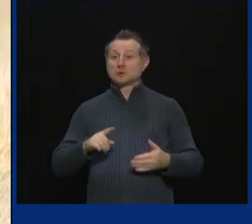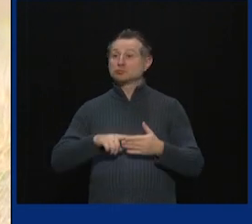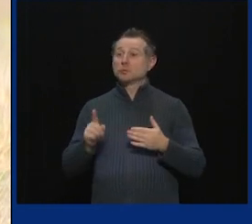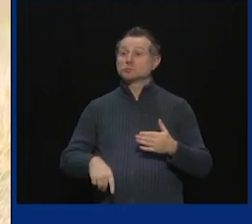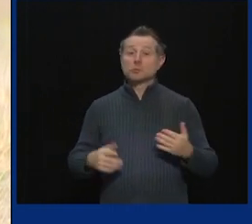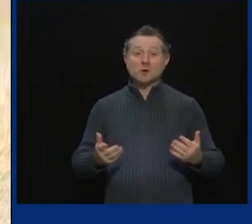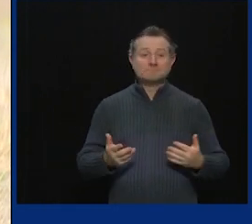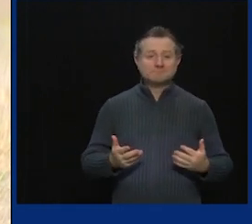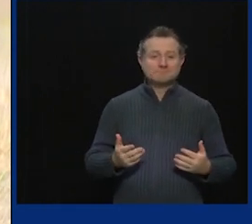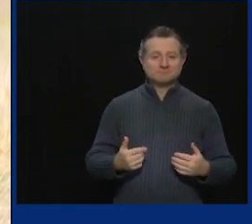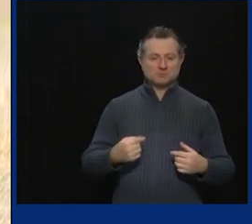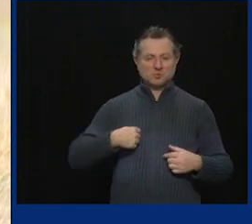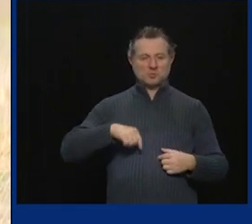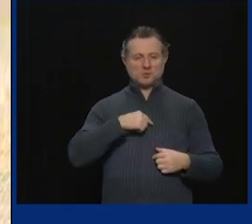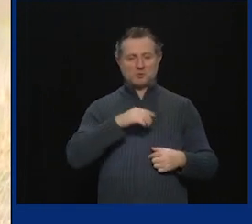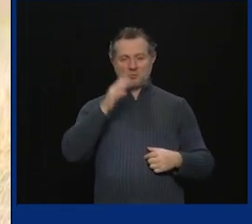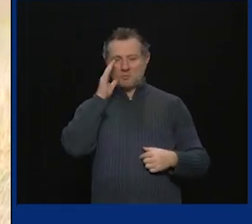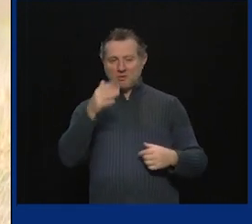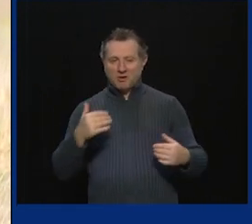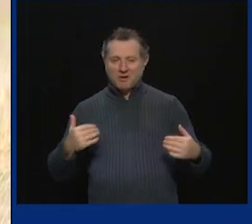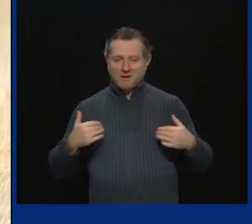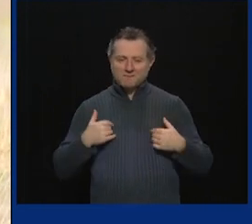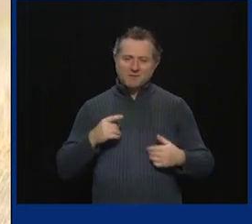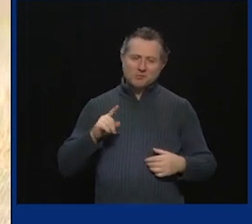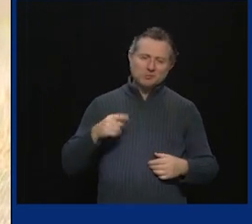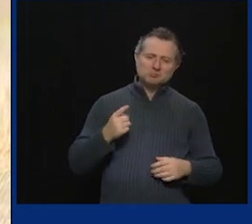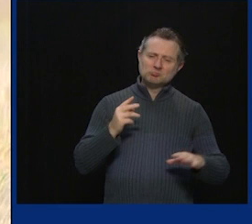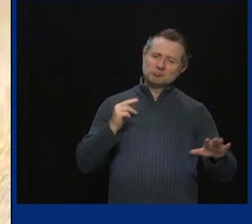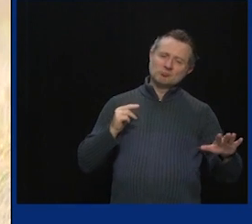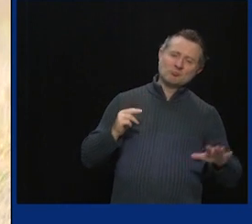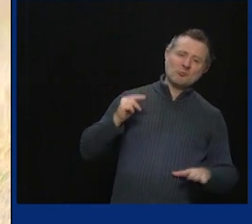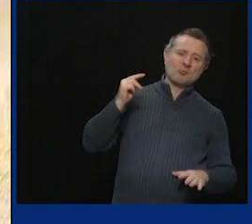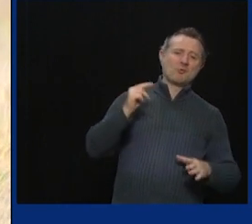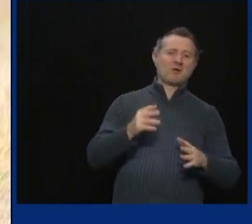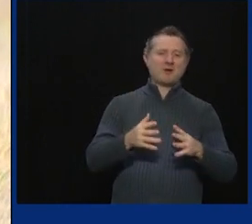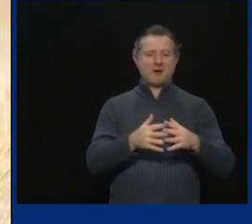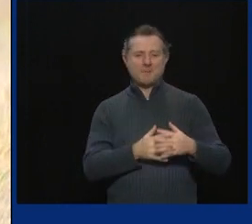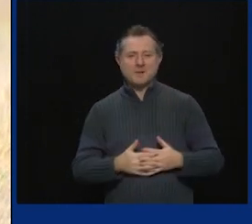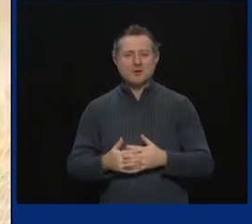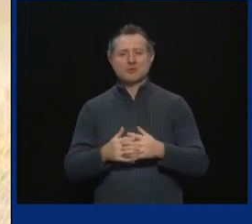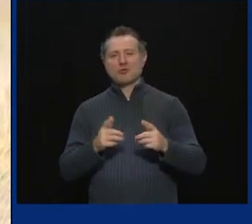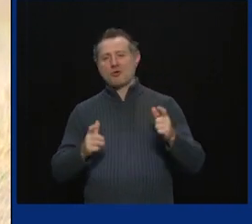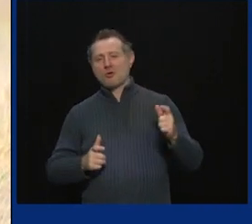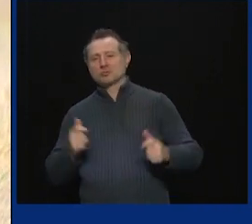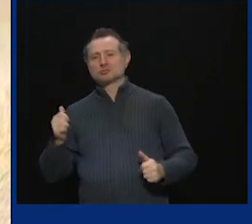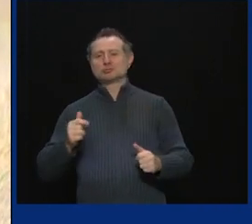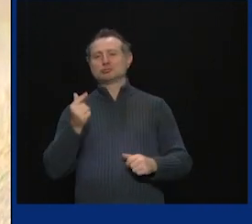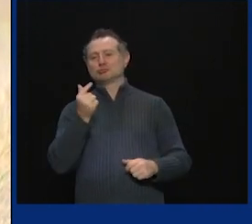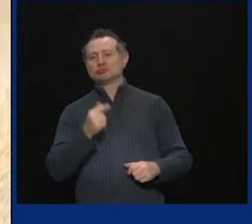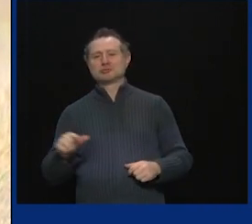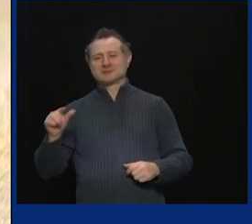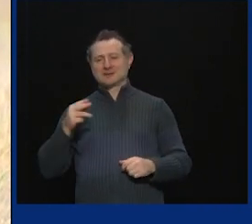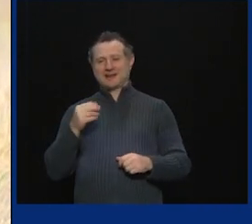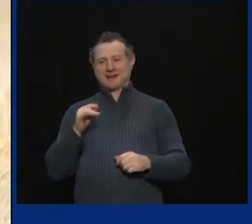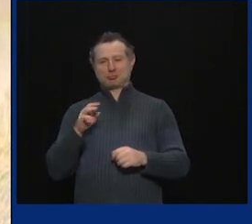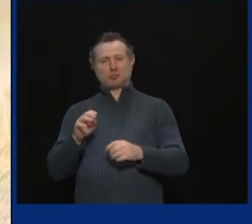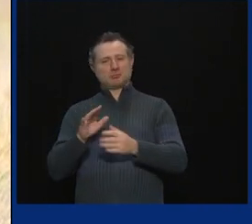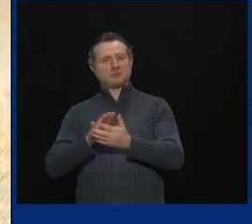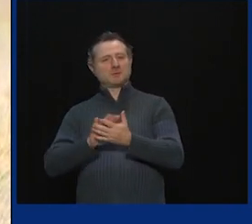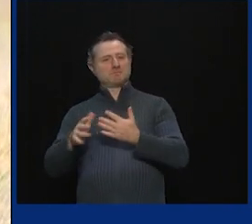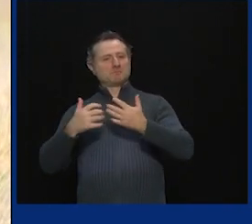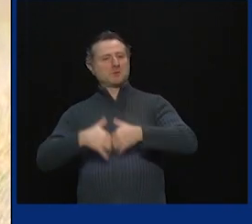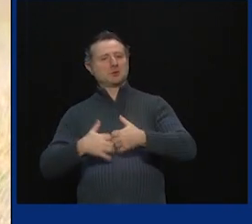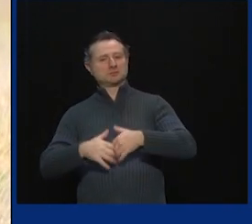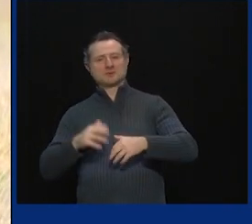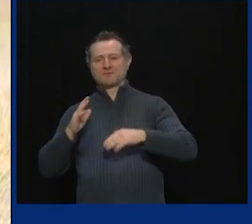America's largest green hydrogen production facility here in the state of New York, but right here in